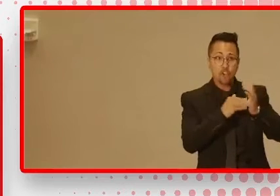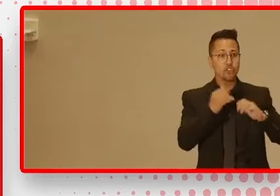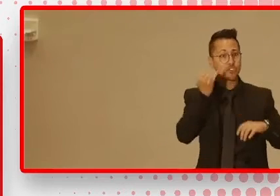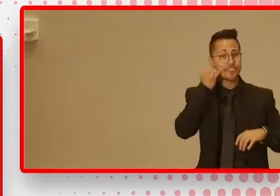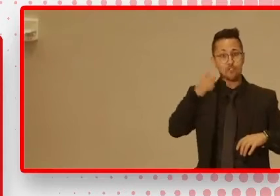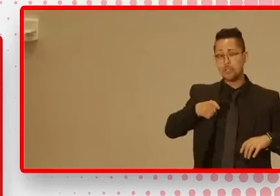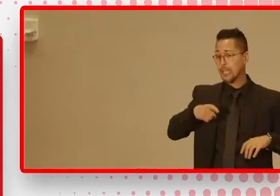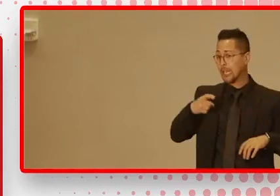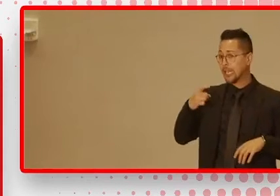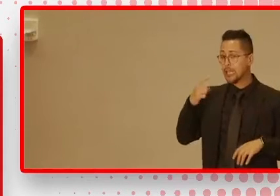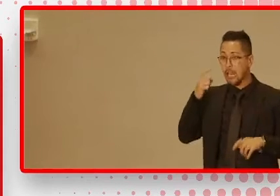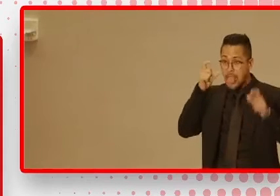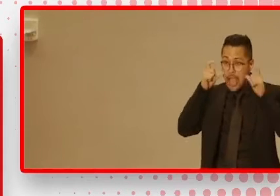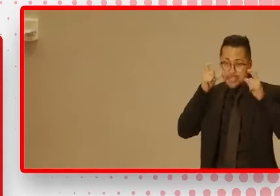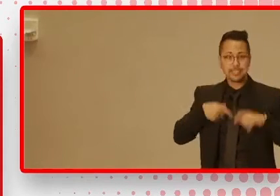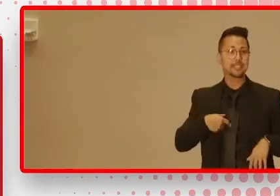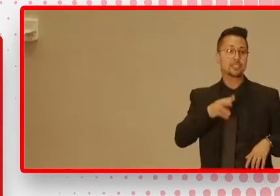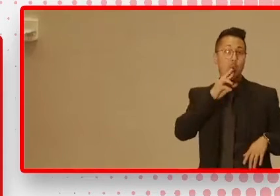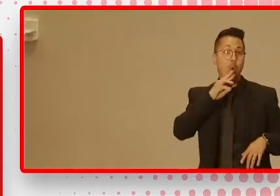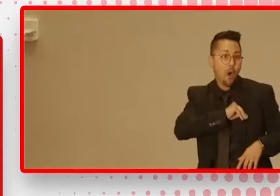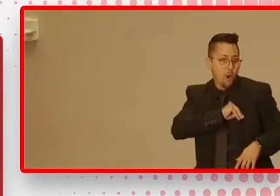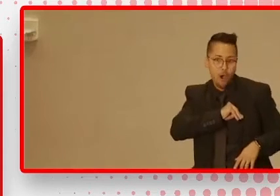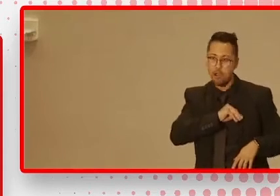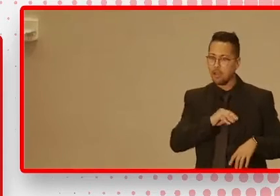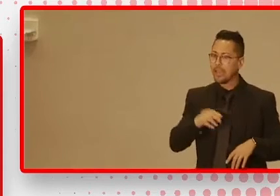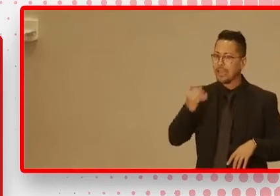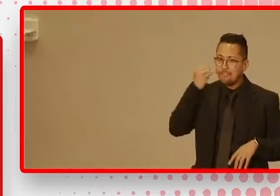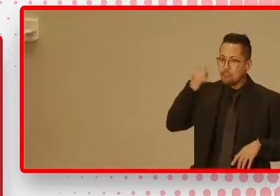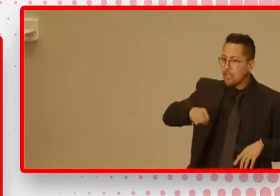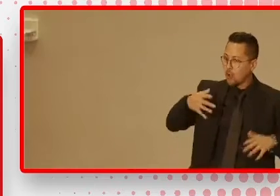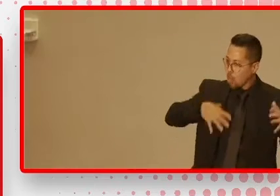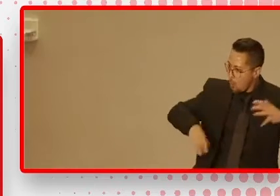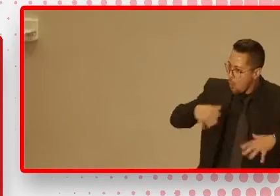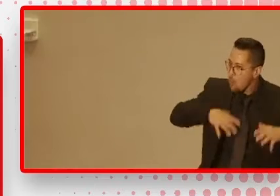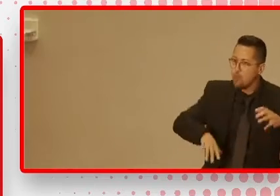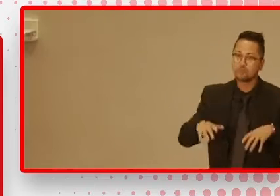eyeglasses, Walmart, you know, if you need clothing to go,